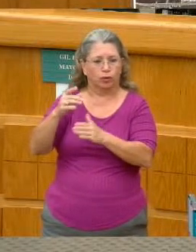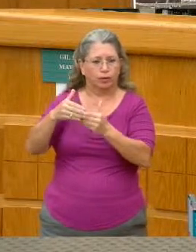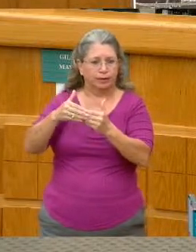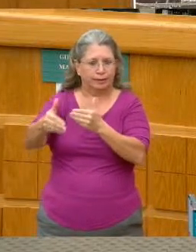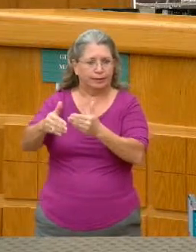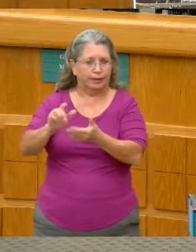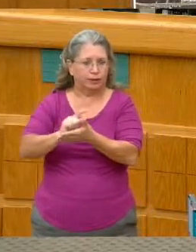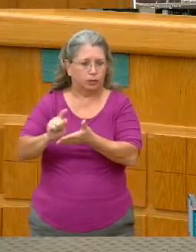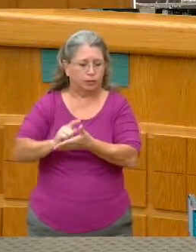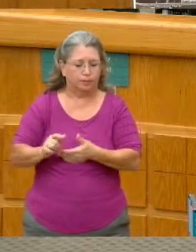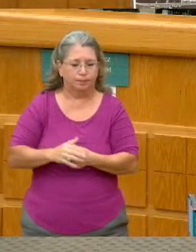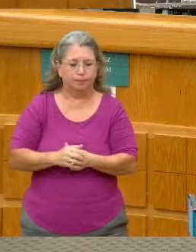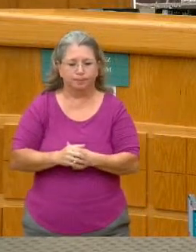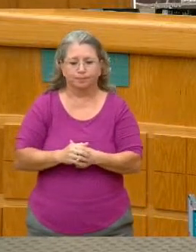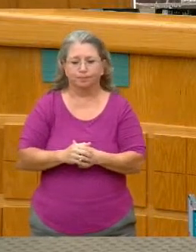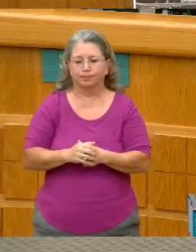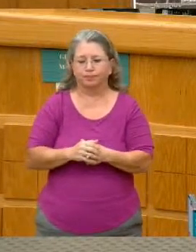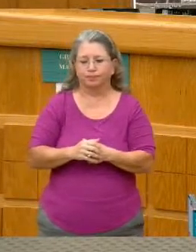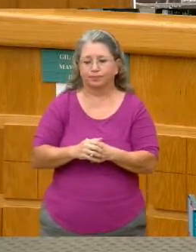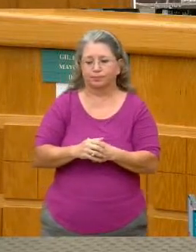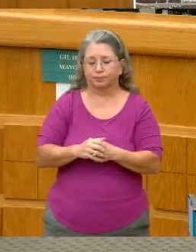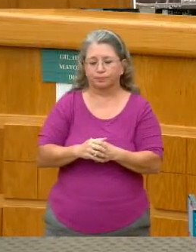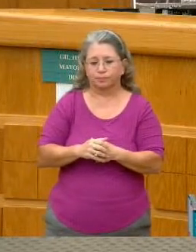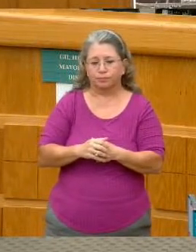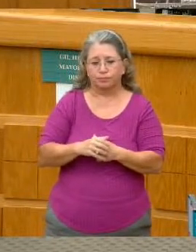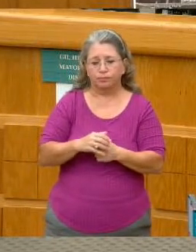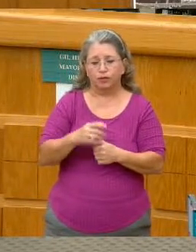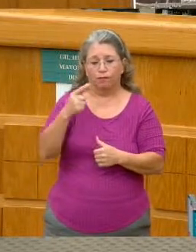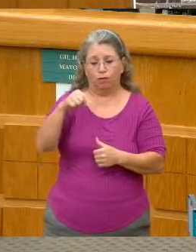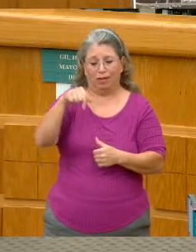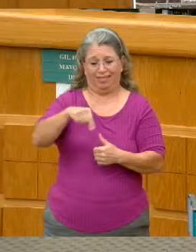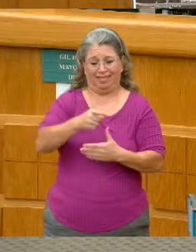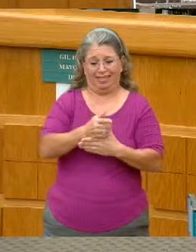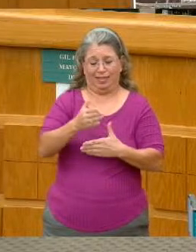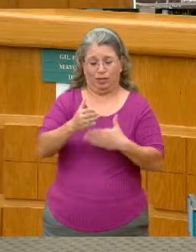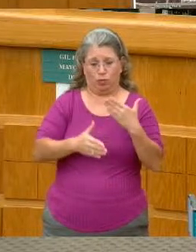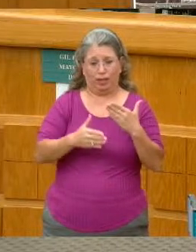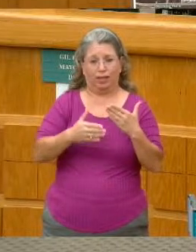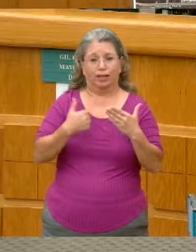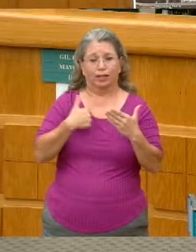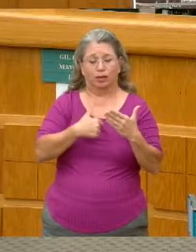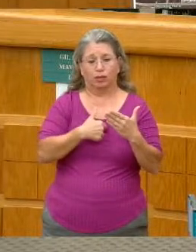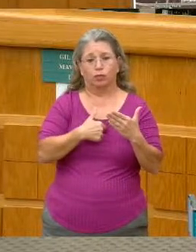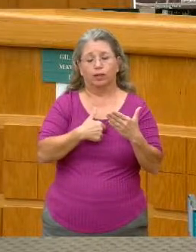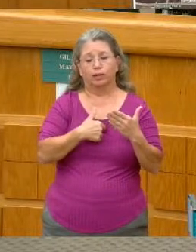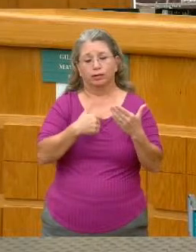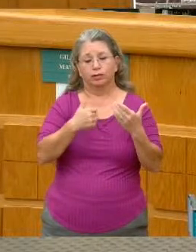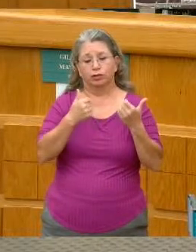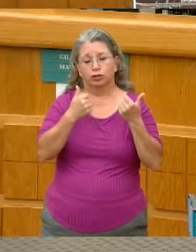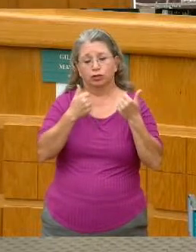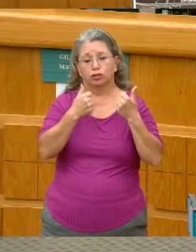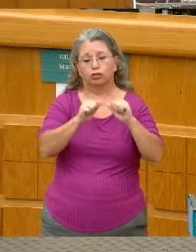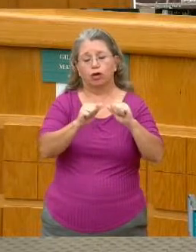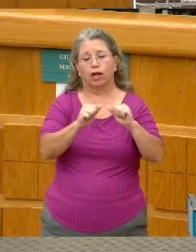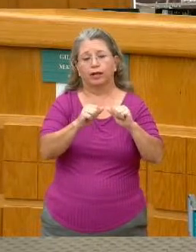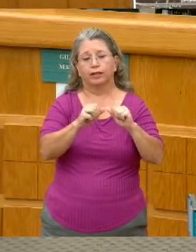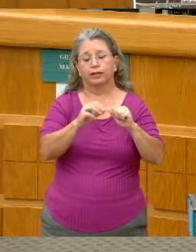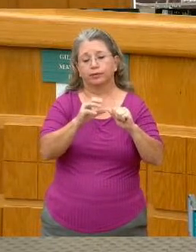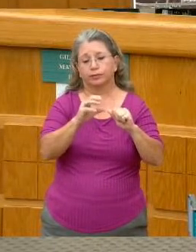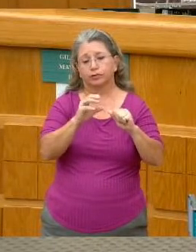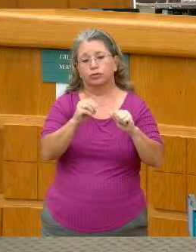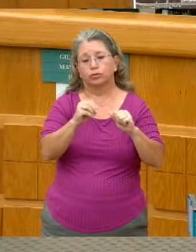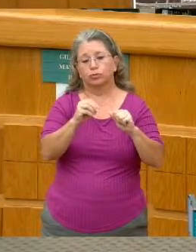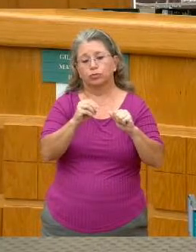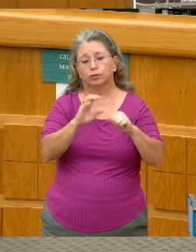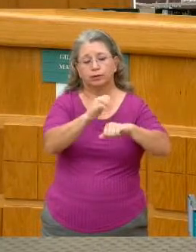vehicular congestion and safety issues this weekend, while the access roads are all closed, Director Cross